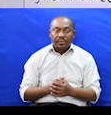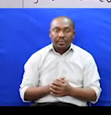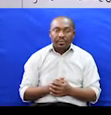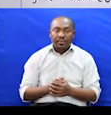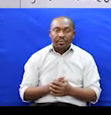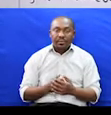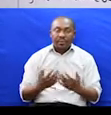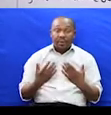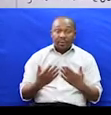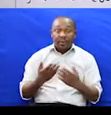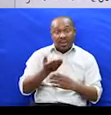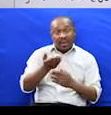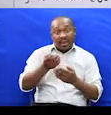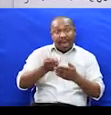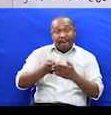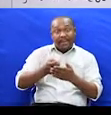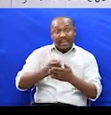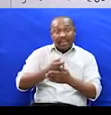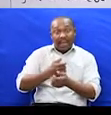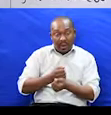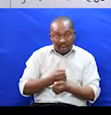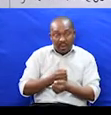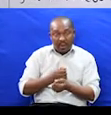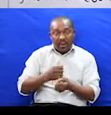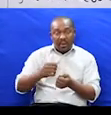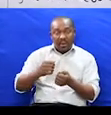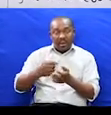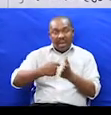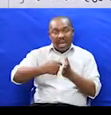neutron particle, another particle